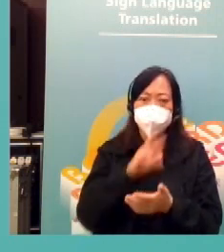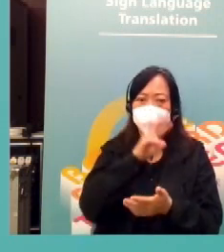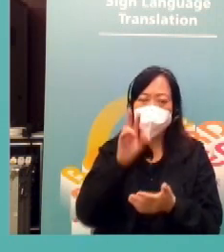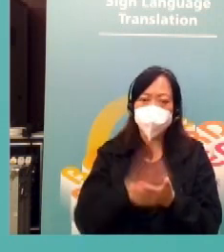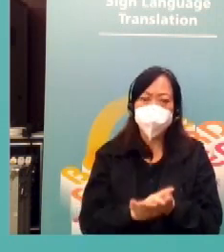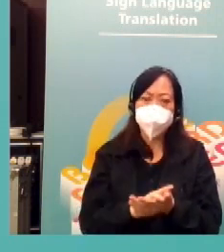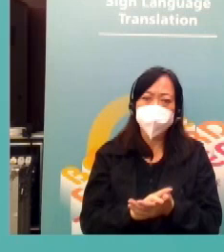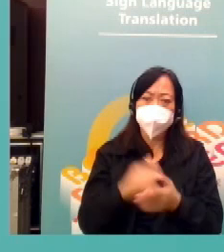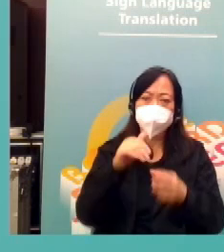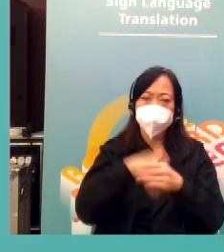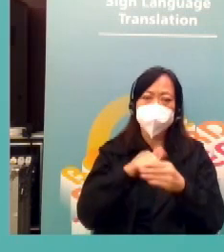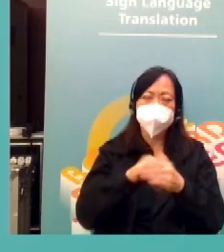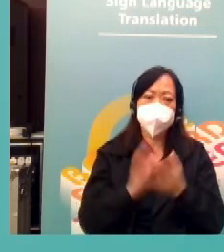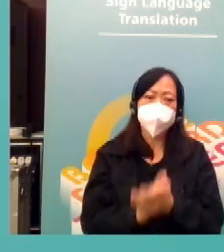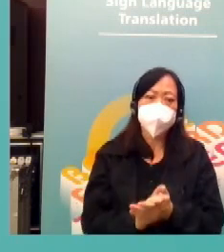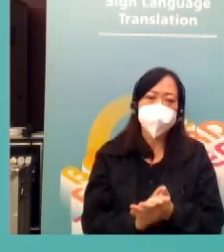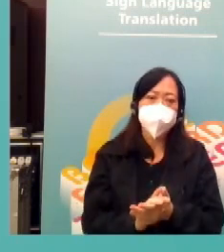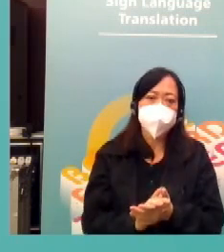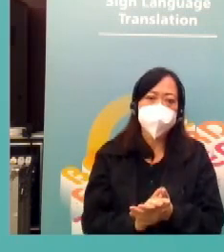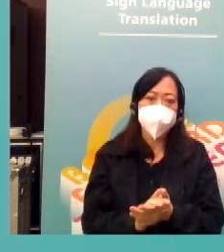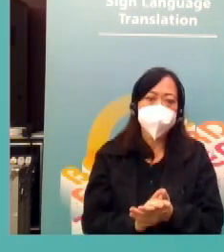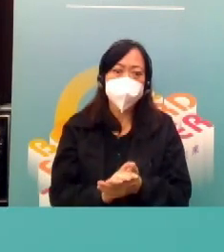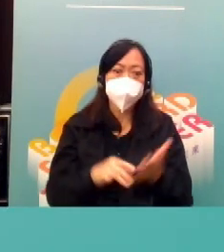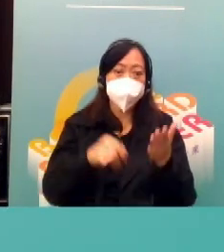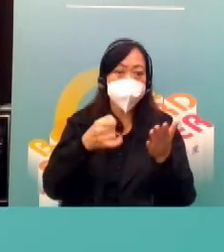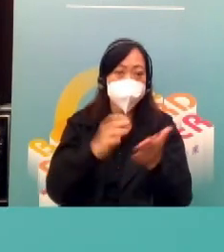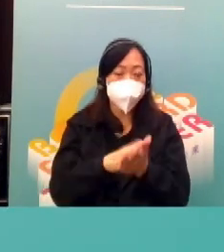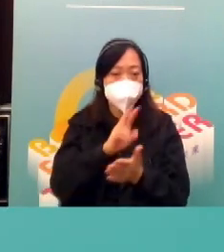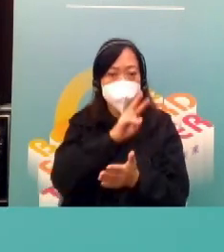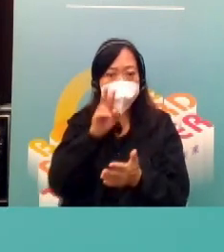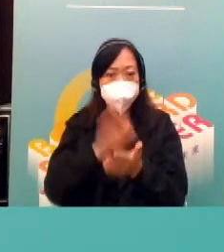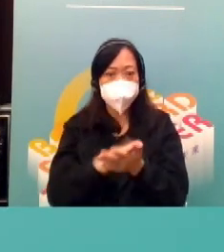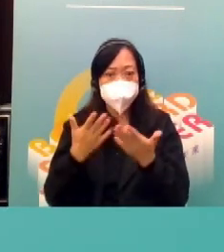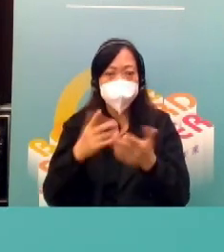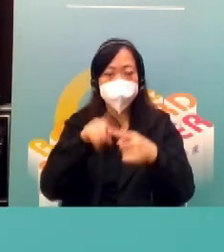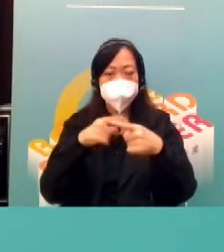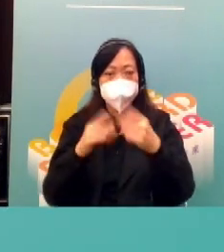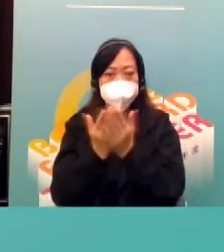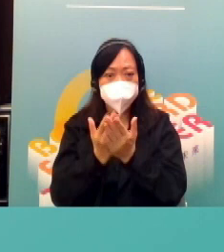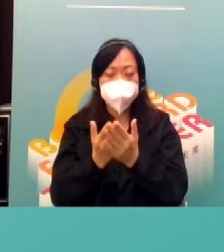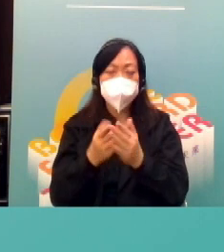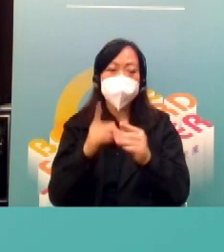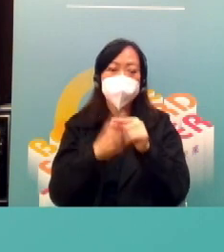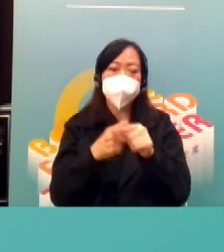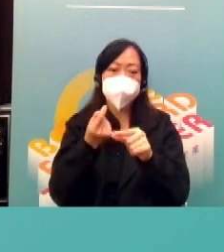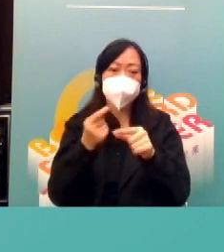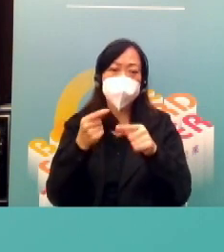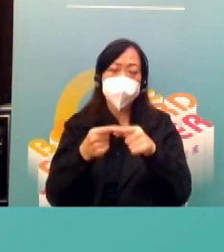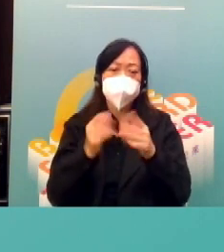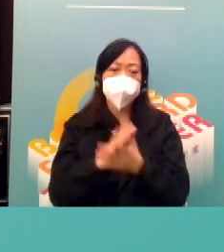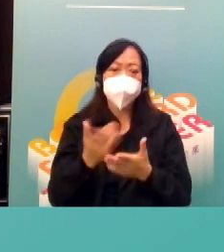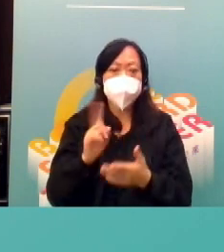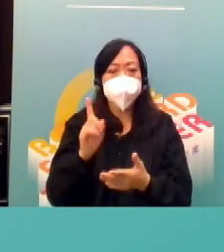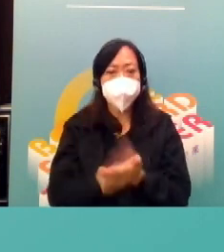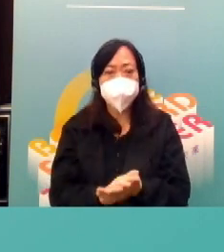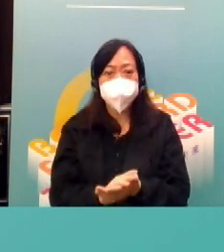also university roles? Yeah, sure. Just the point on blended finance first, because I think that was raised as well. In theory,